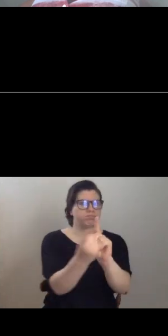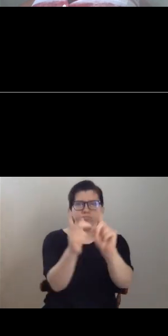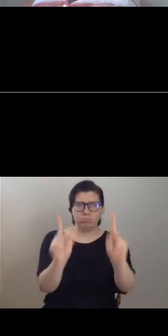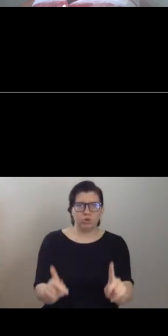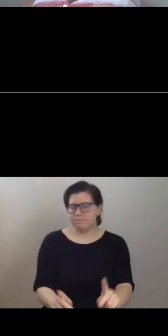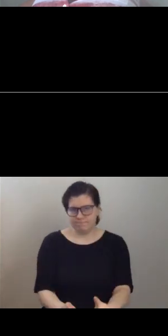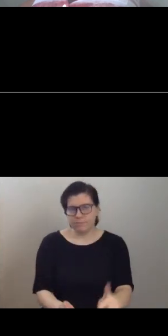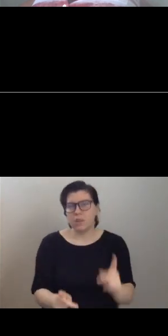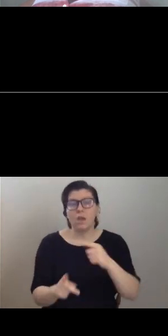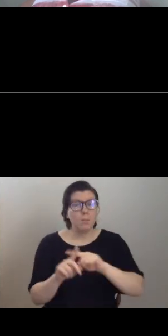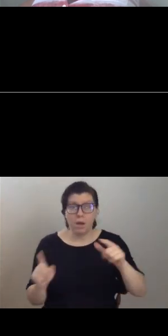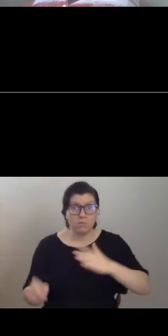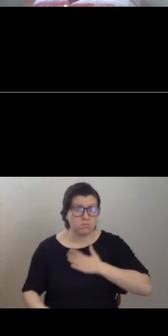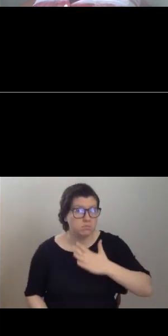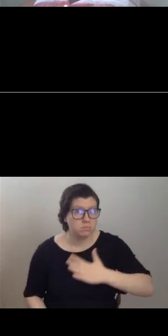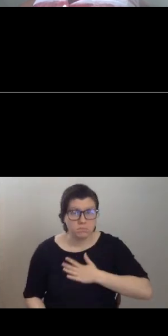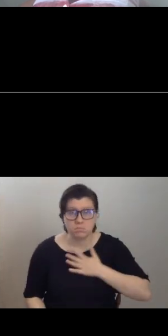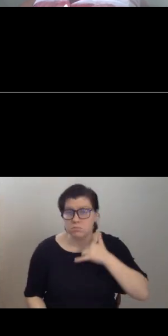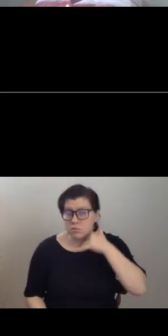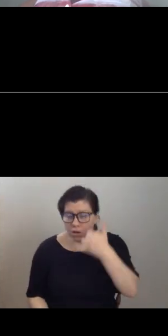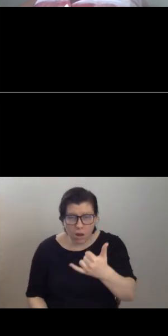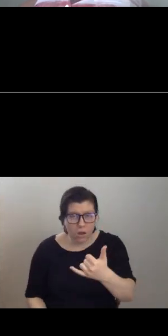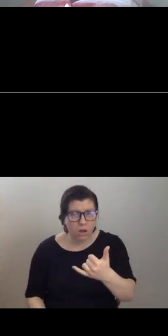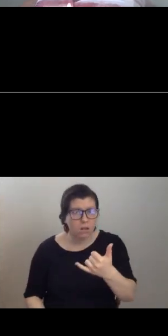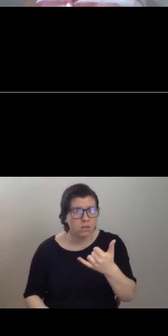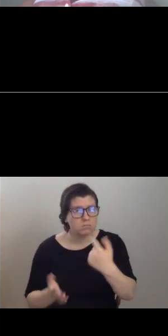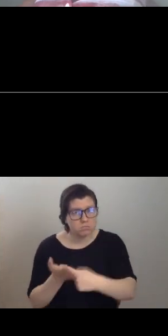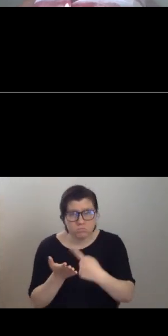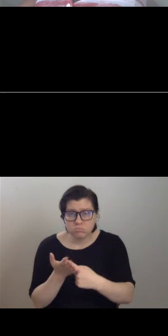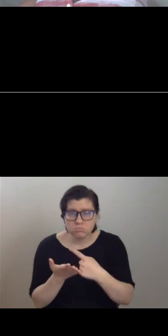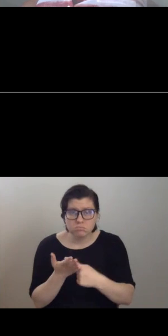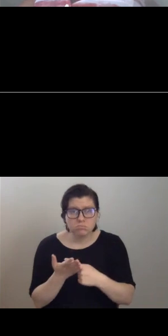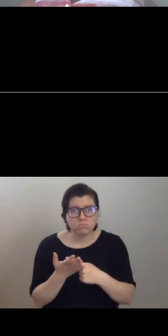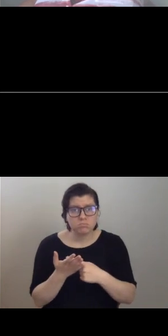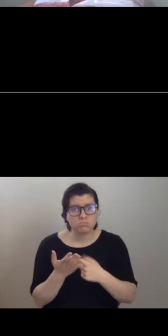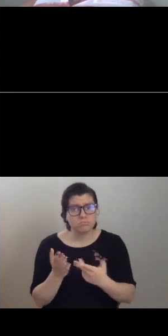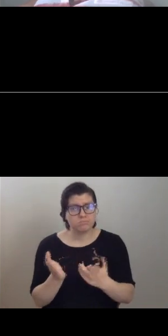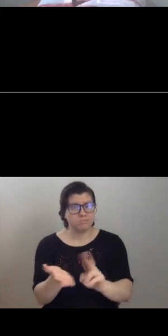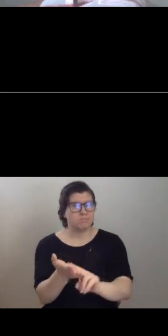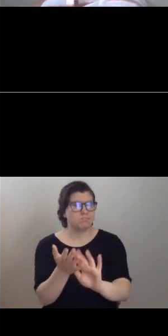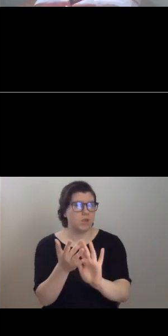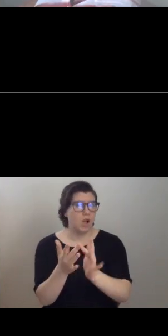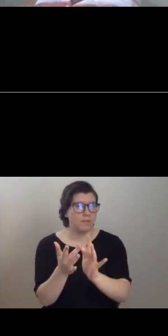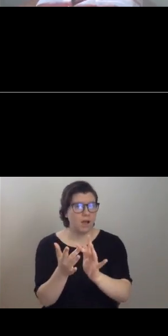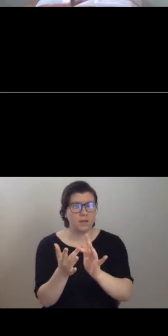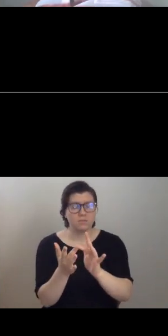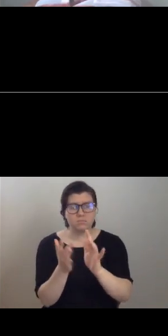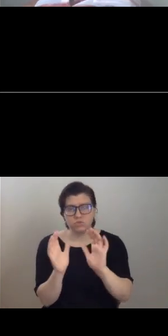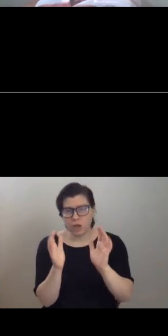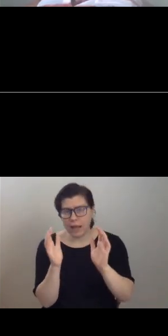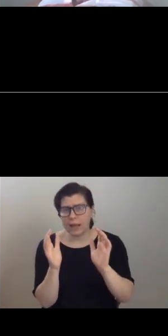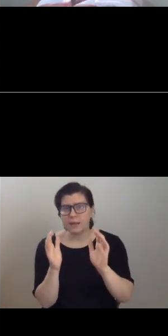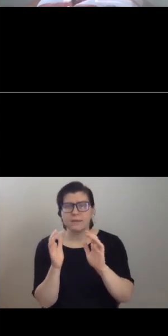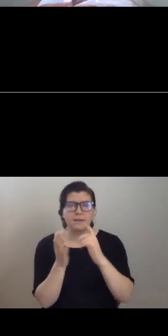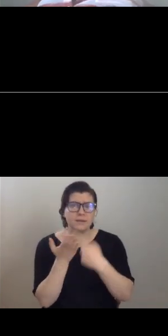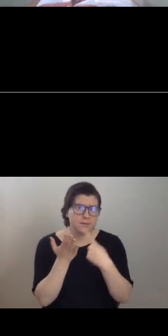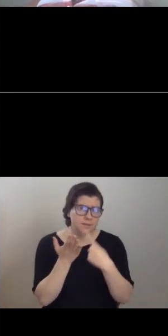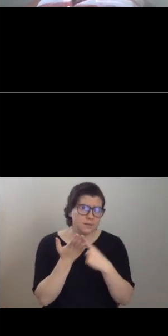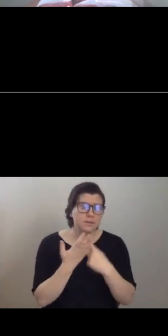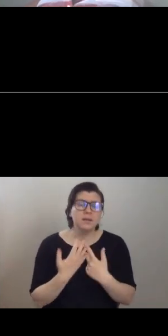happy to call and talk, get online and chat, have a discussion. I